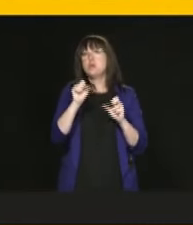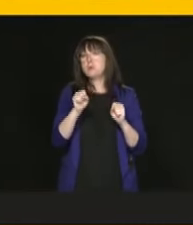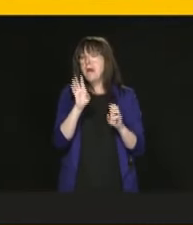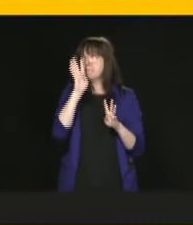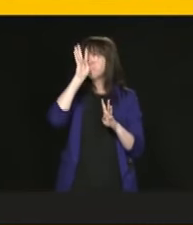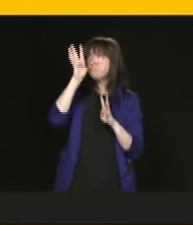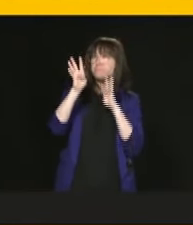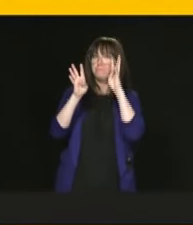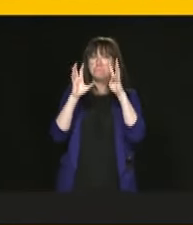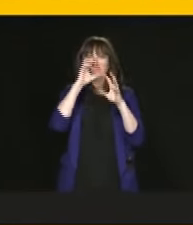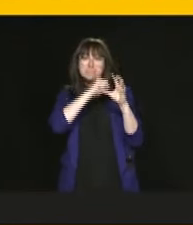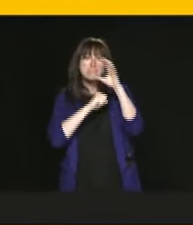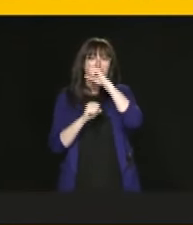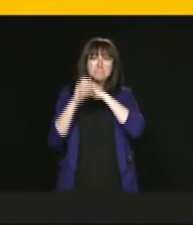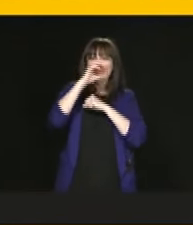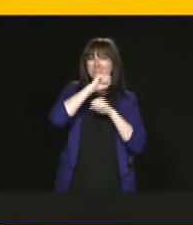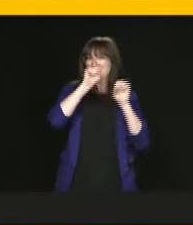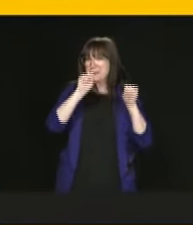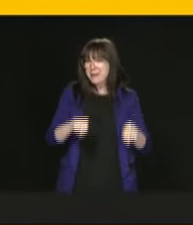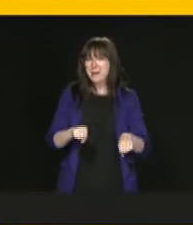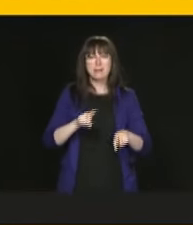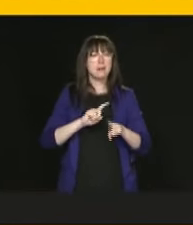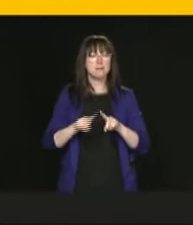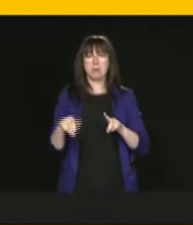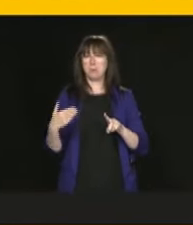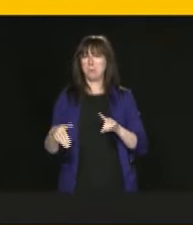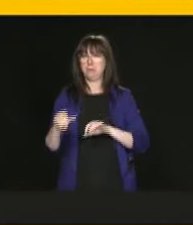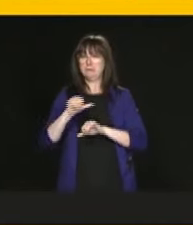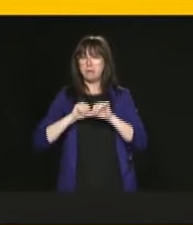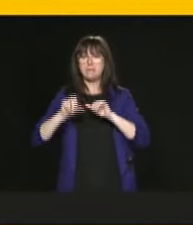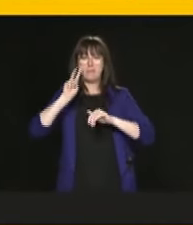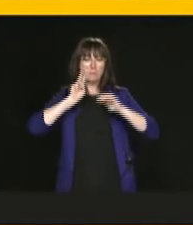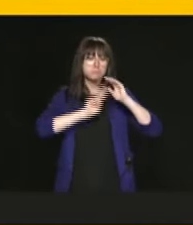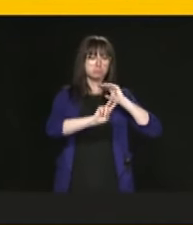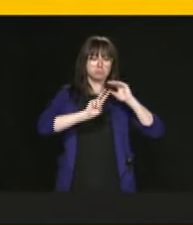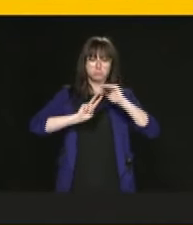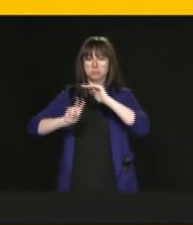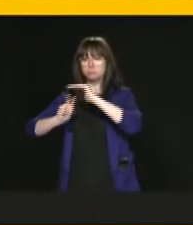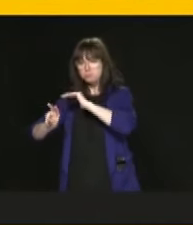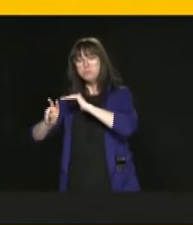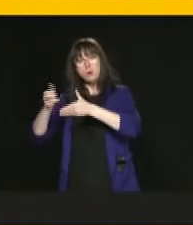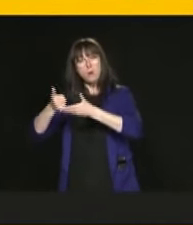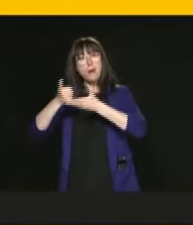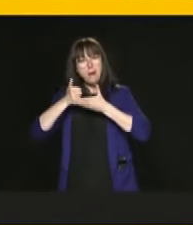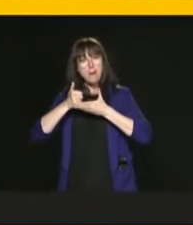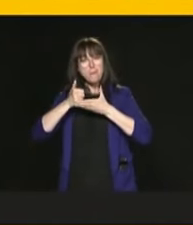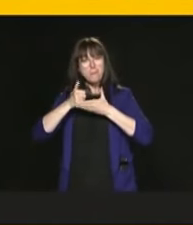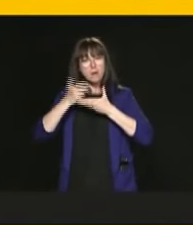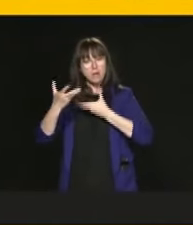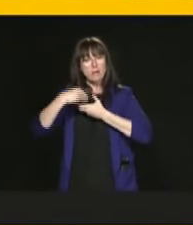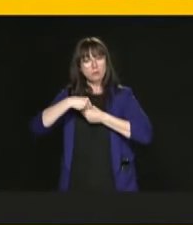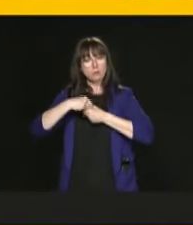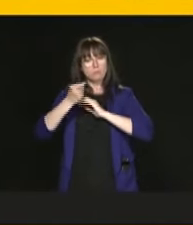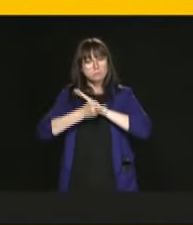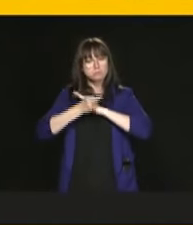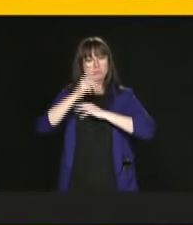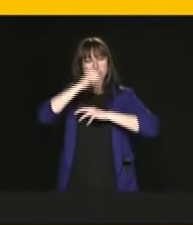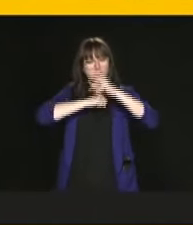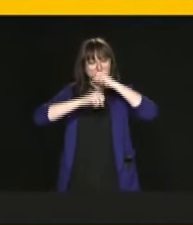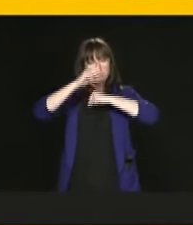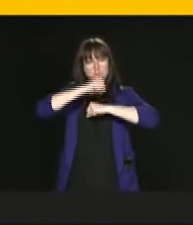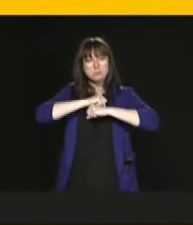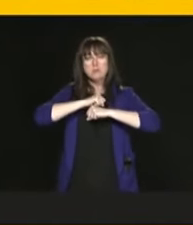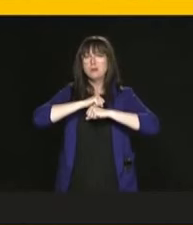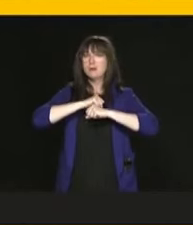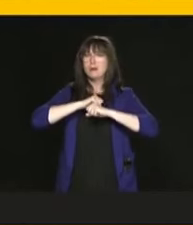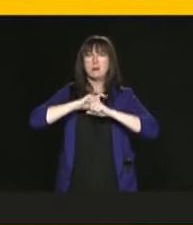a lot of scientific modeling has a lot of projections and assumptions in it, but it is always based on a core set of assumptions based